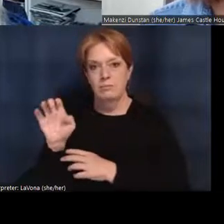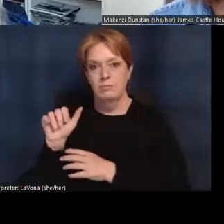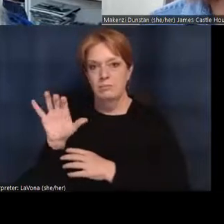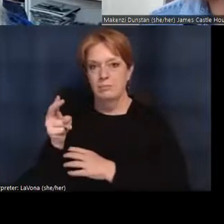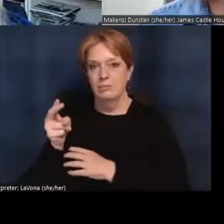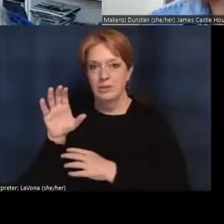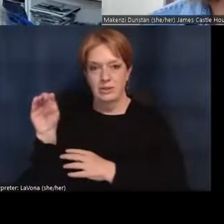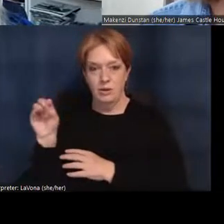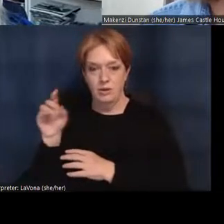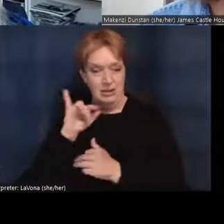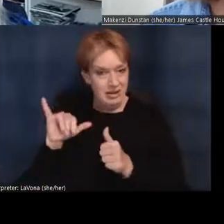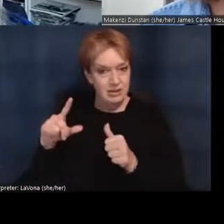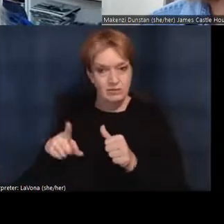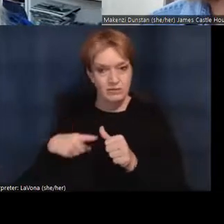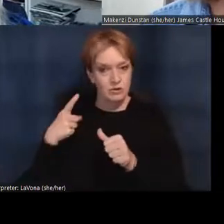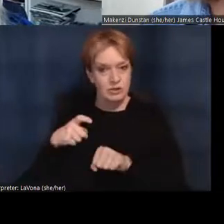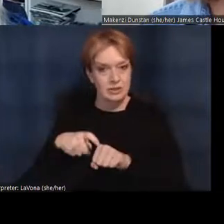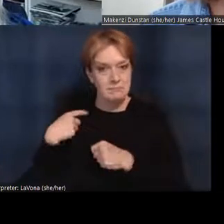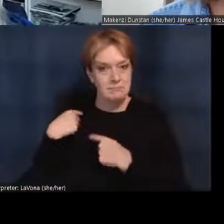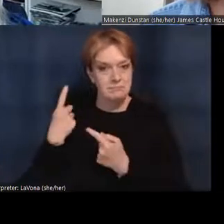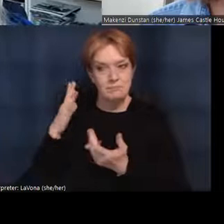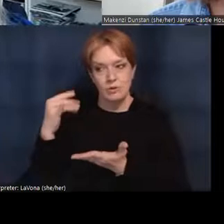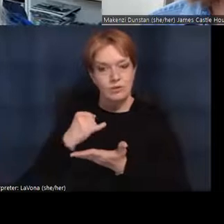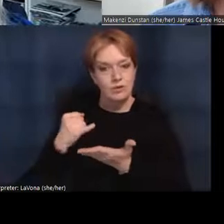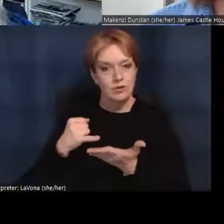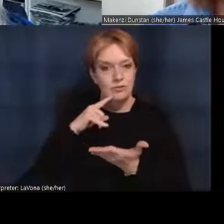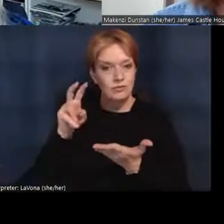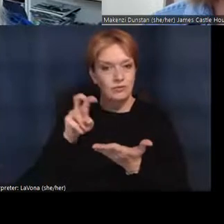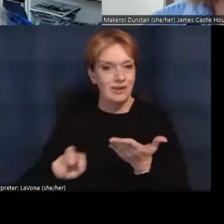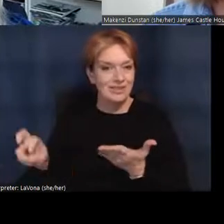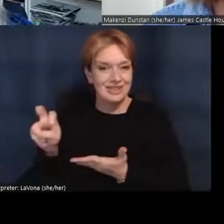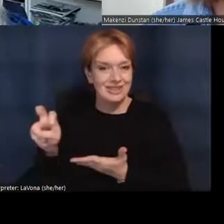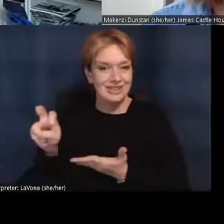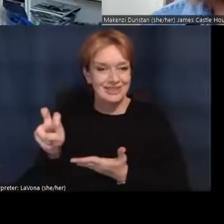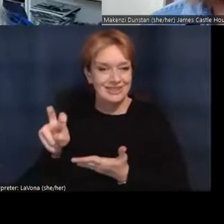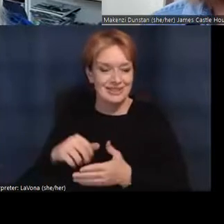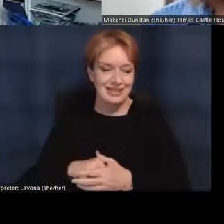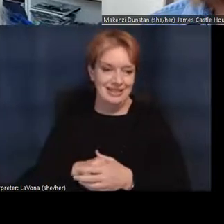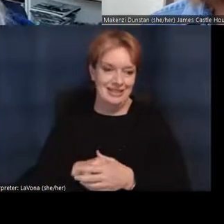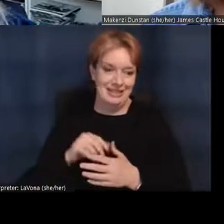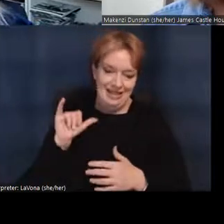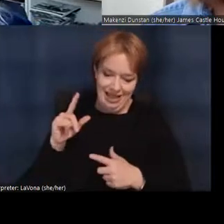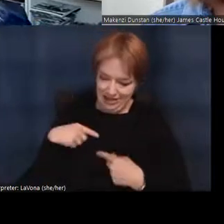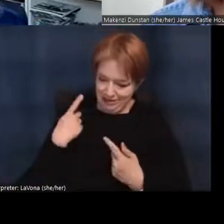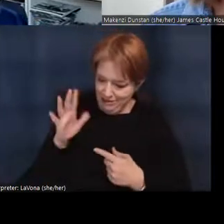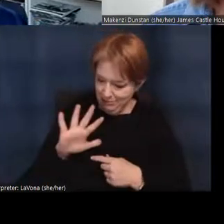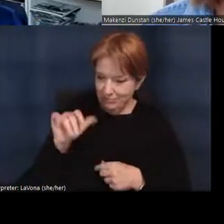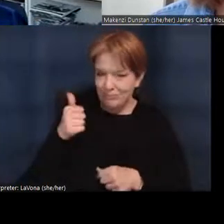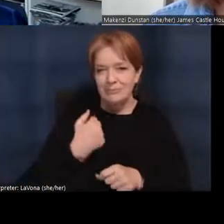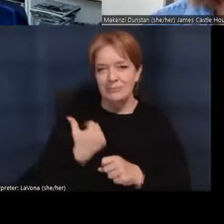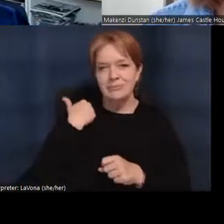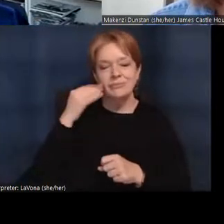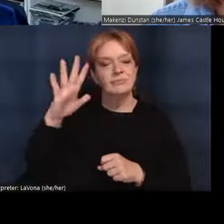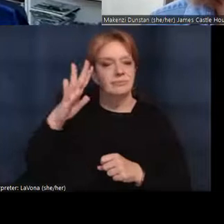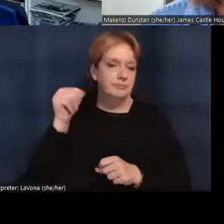first time that Ann's work has traveled in about 10 years. There was a